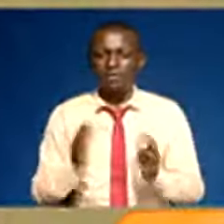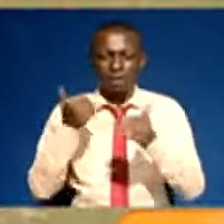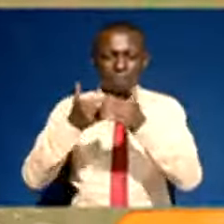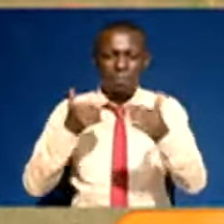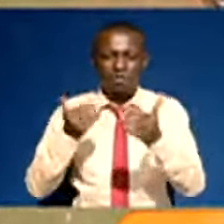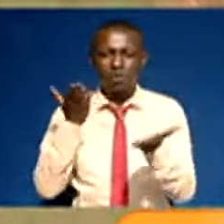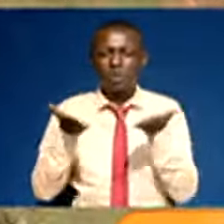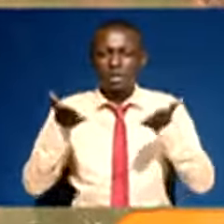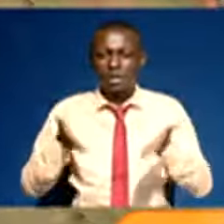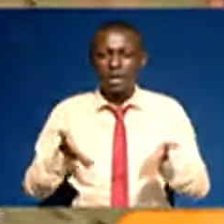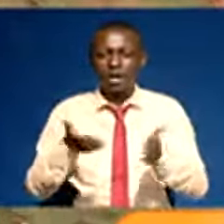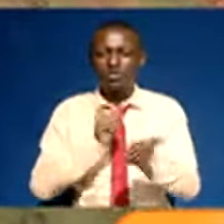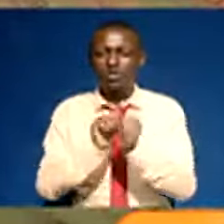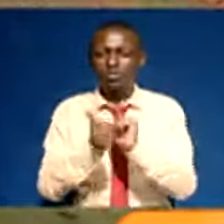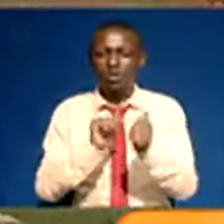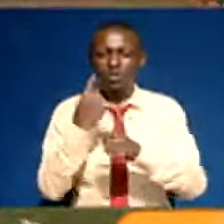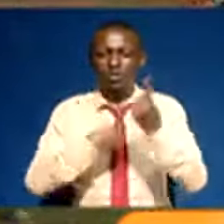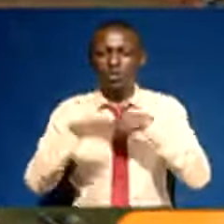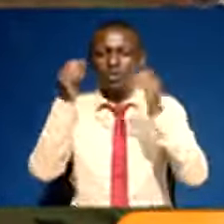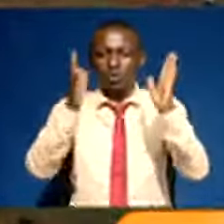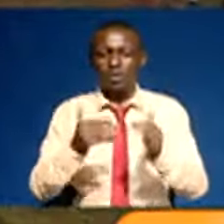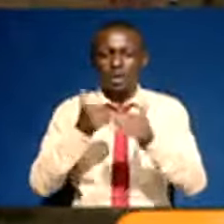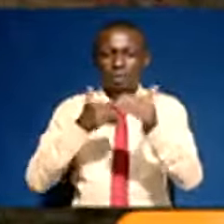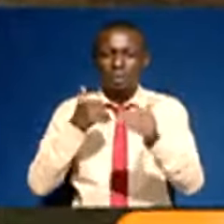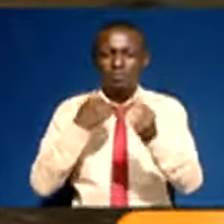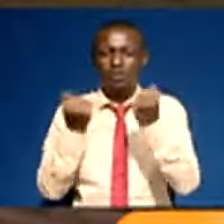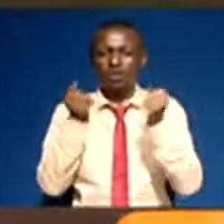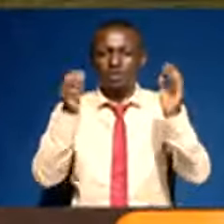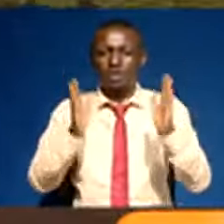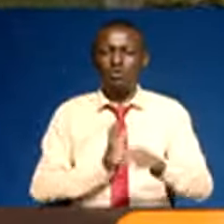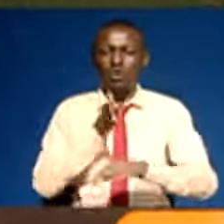current motorsport champion, a veteran driver who is above